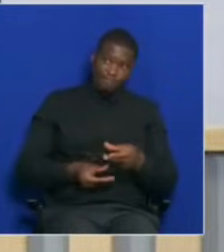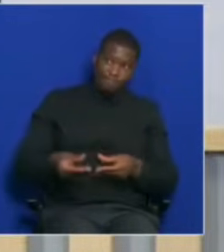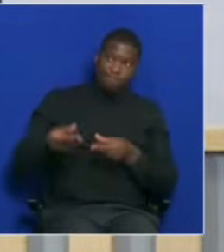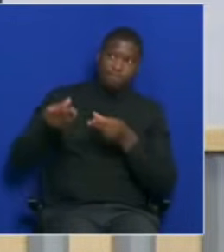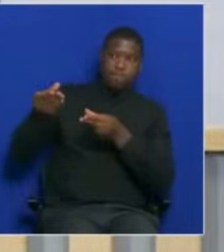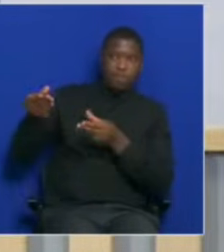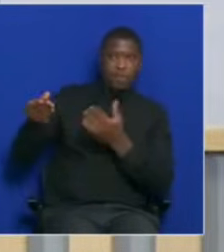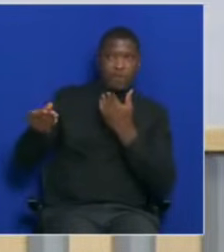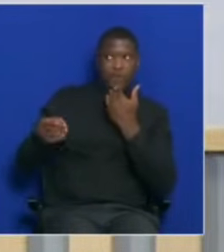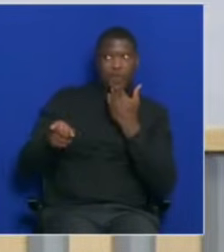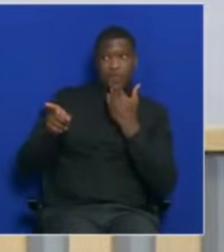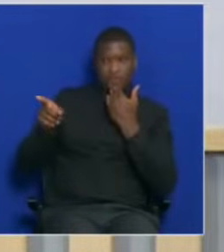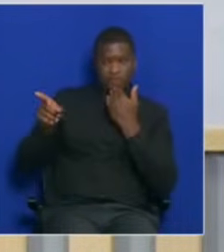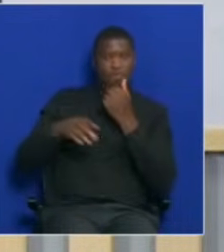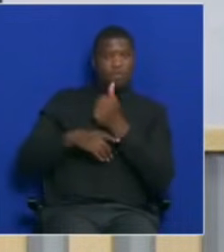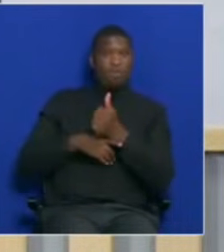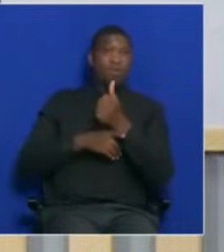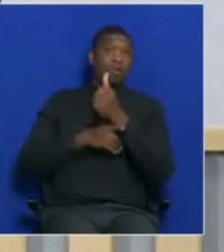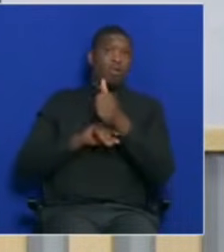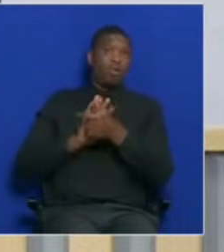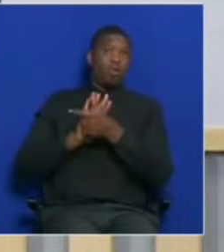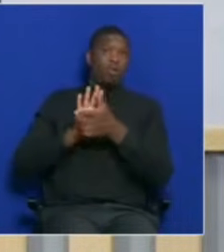Johnson.